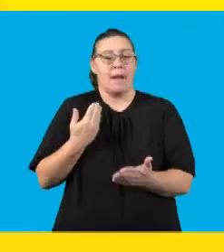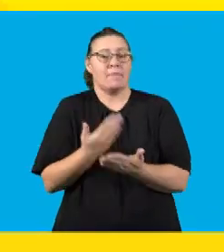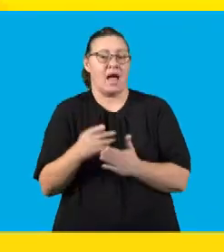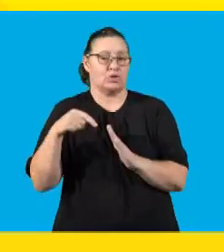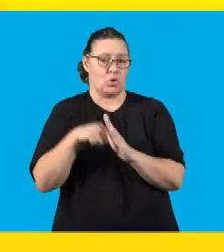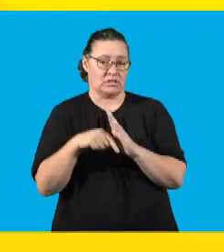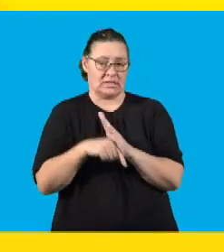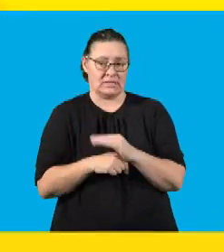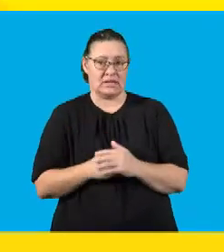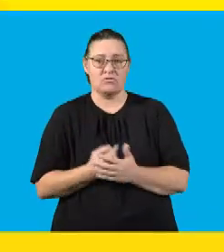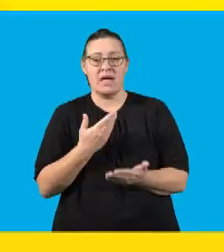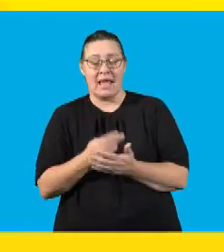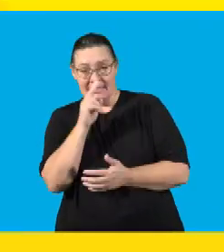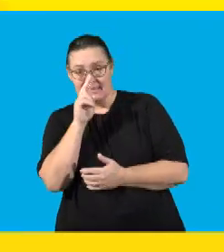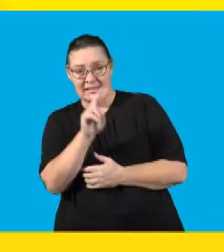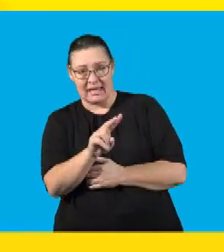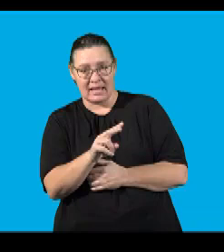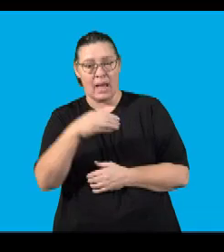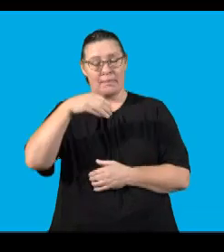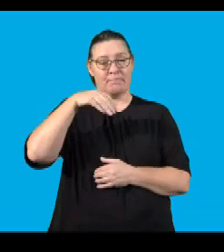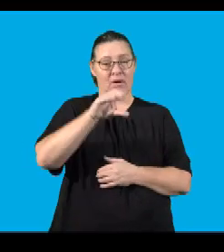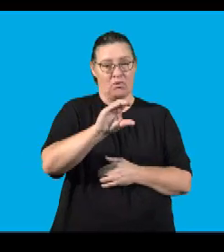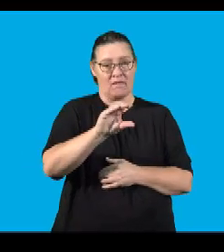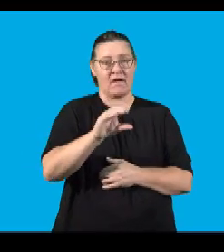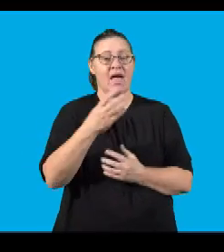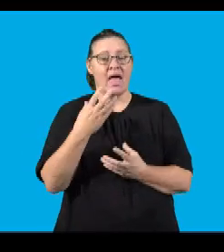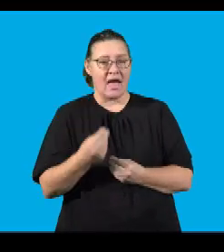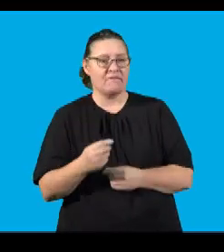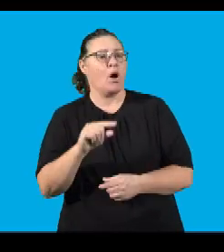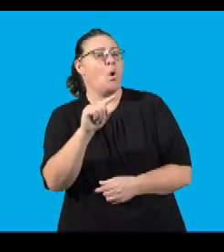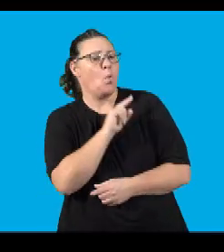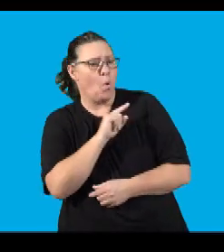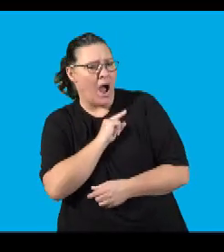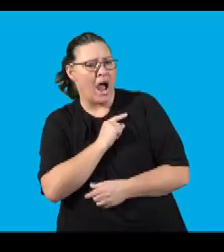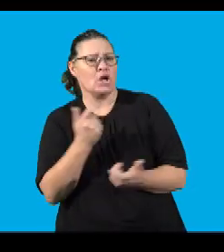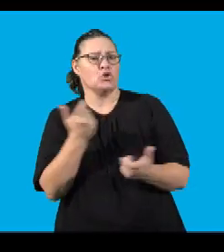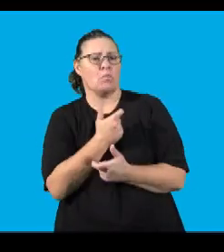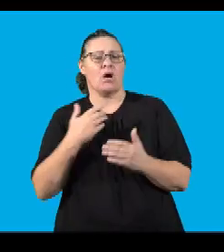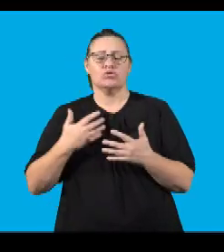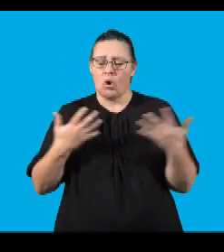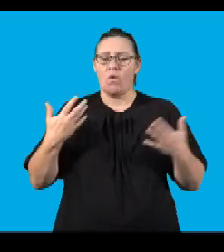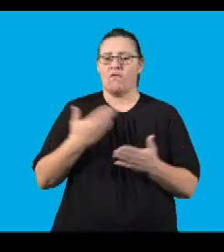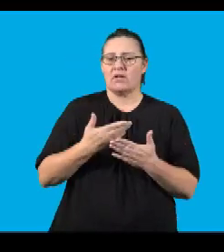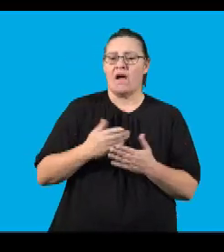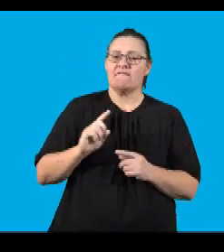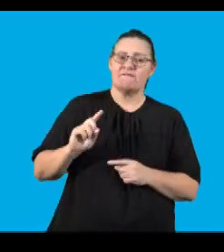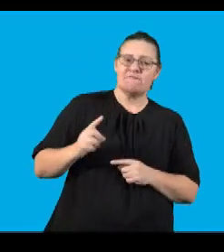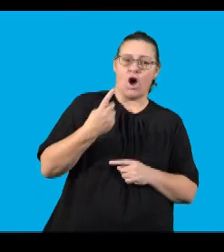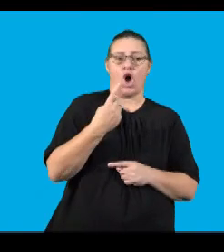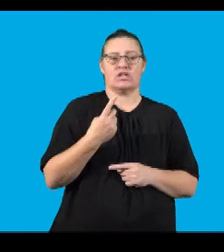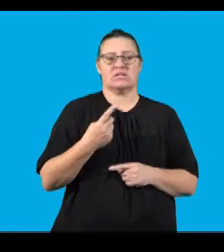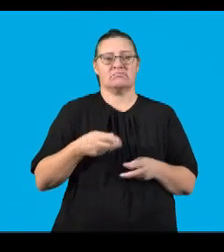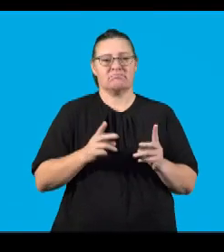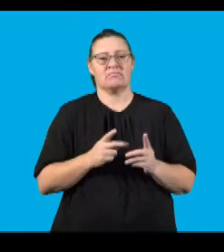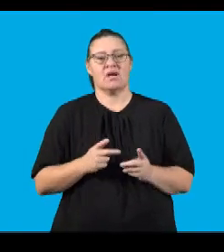to the context. You can see here the paragraph has, why is humour so often the first port of call